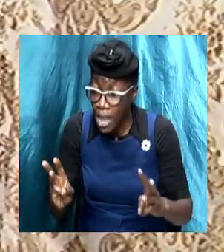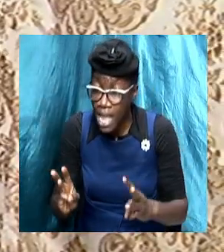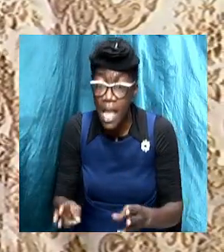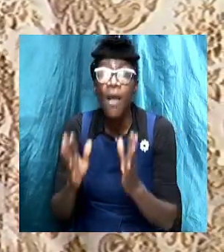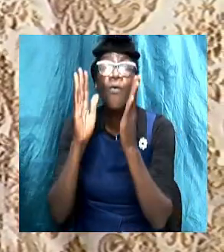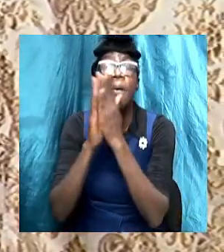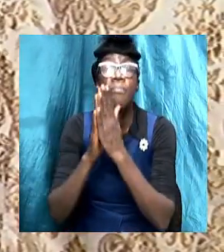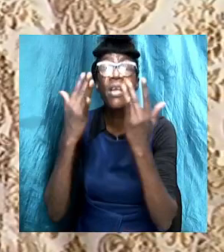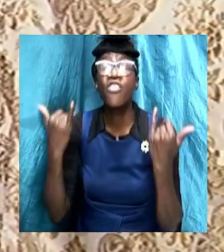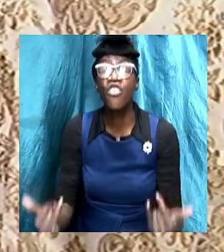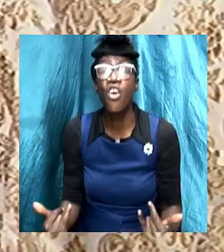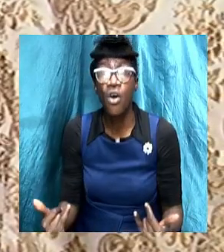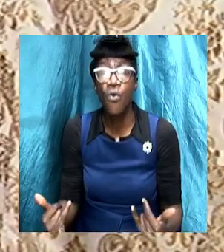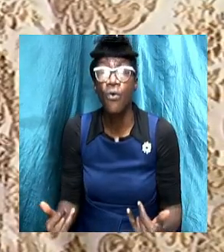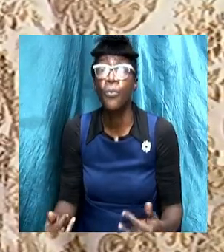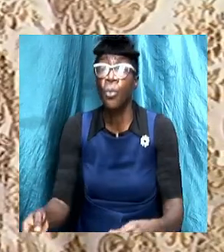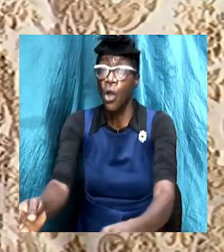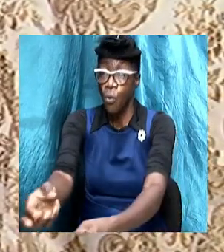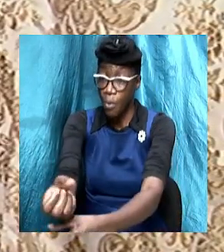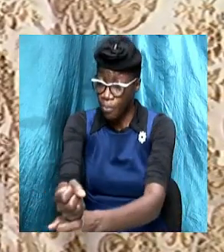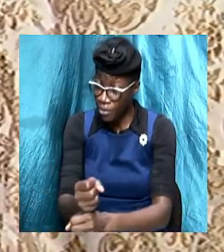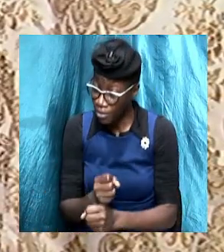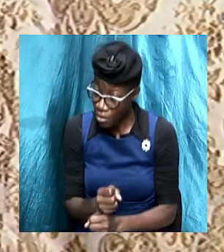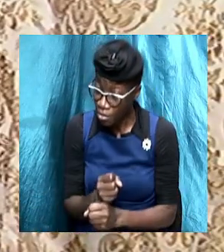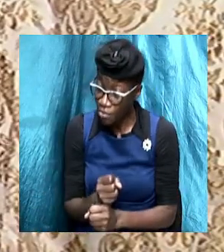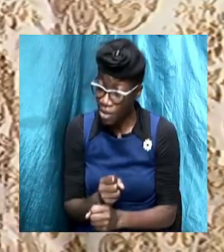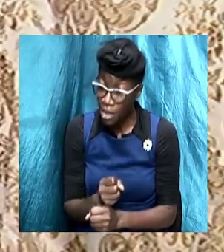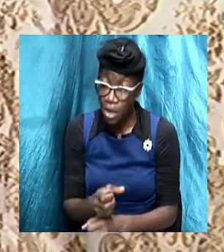our Christian heritage.